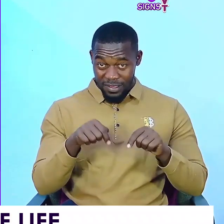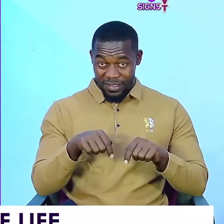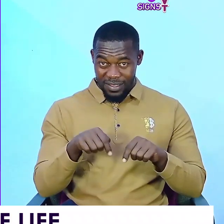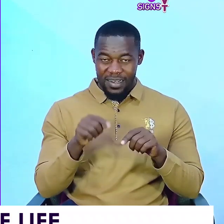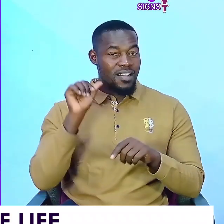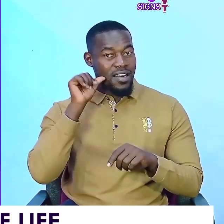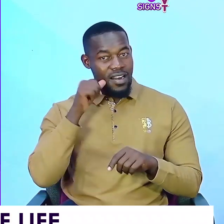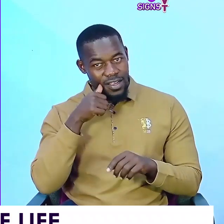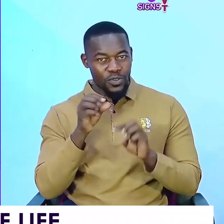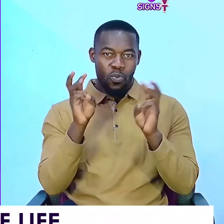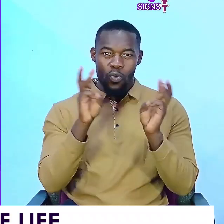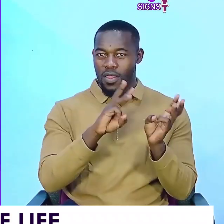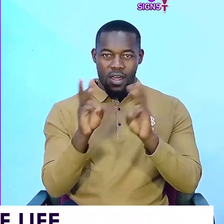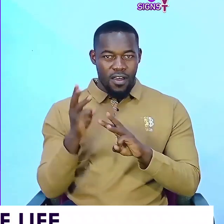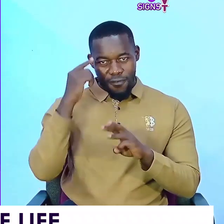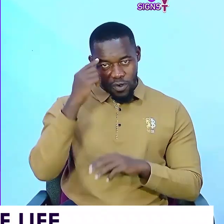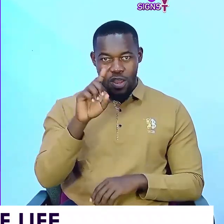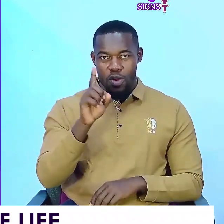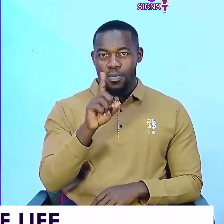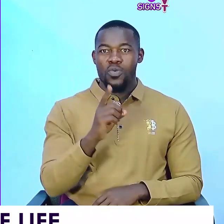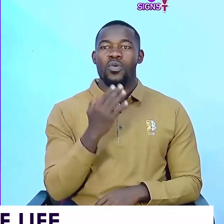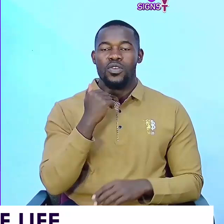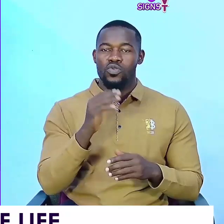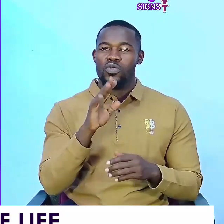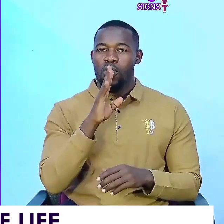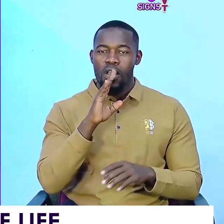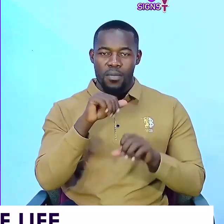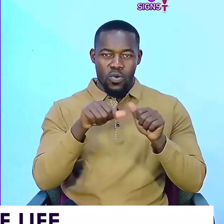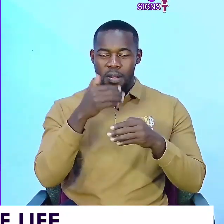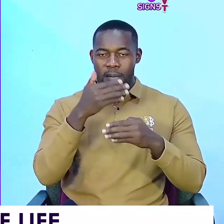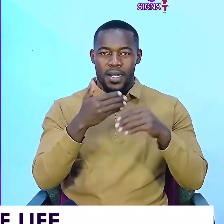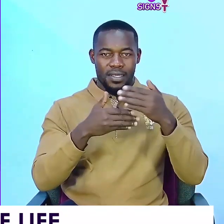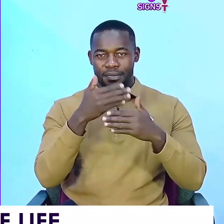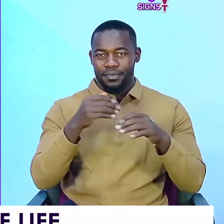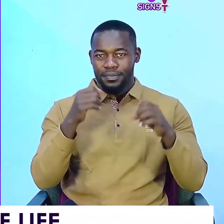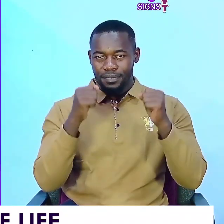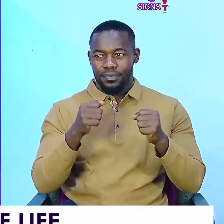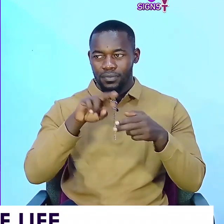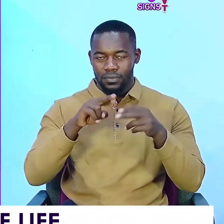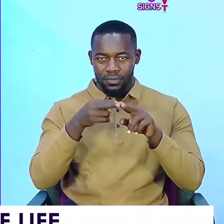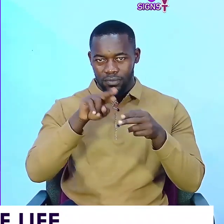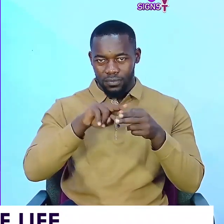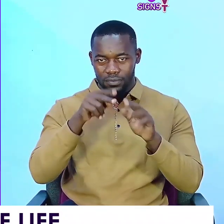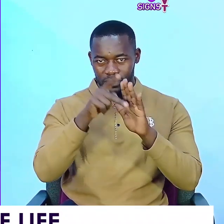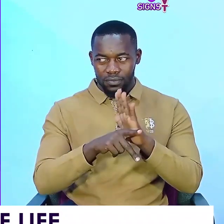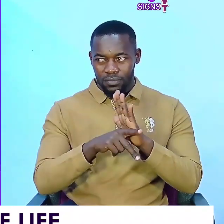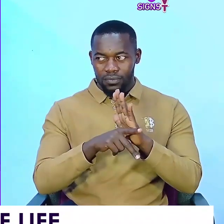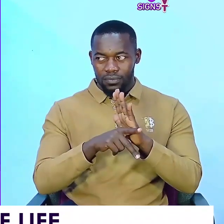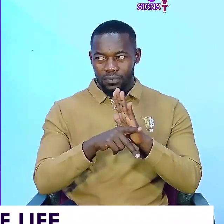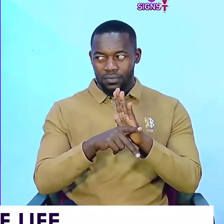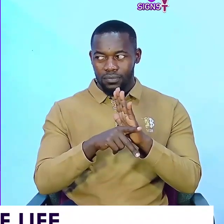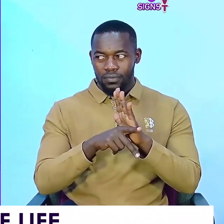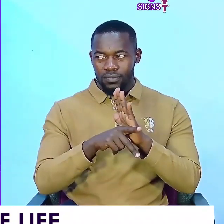in Nairobi, we want to talk about building sustainable relationships, Lucy. Yeah, sure. As